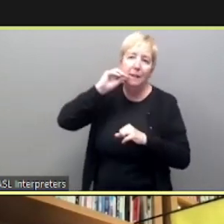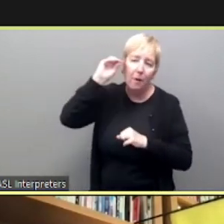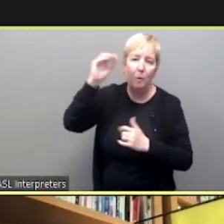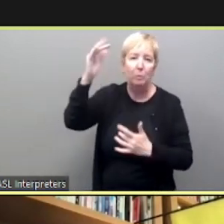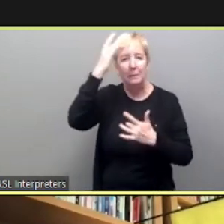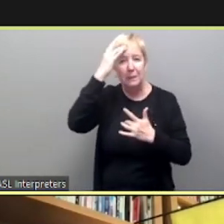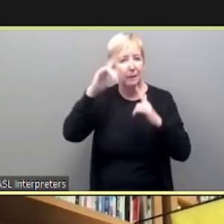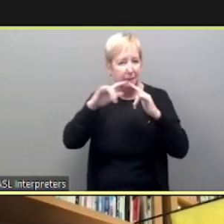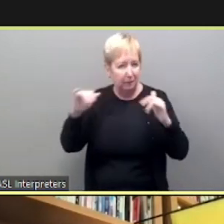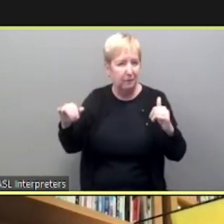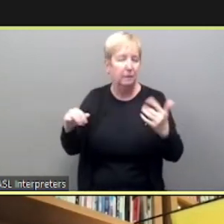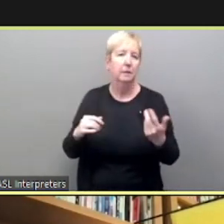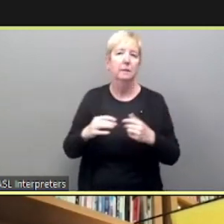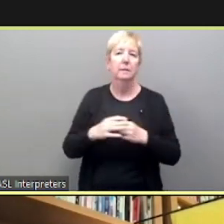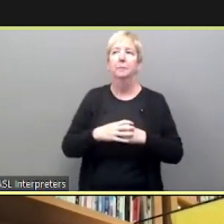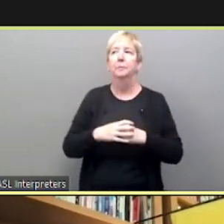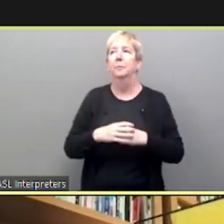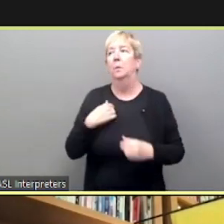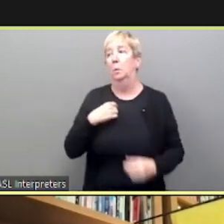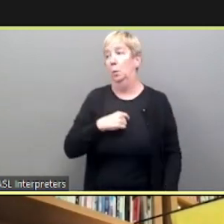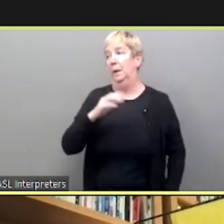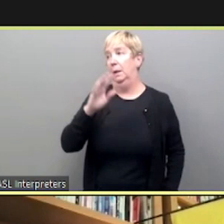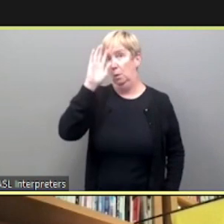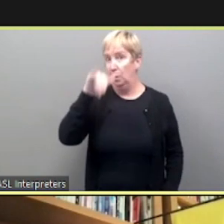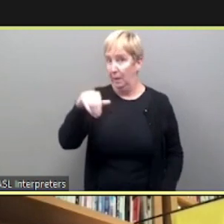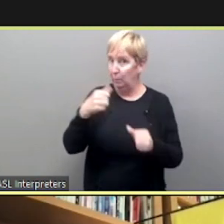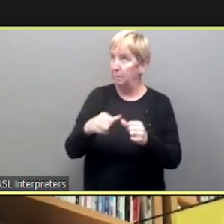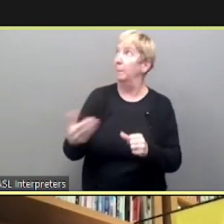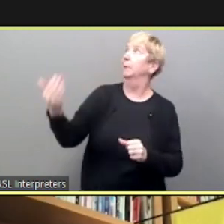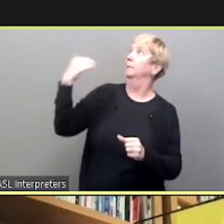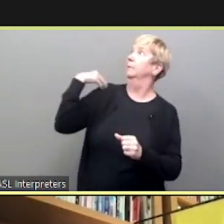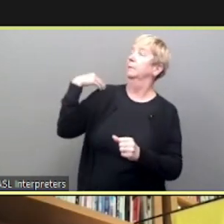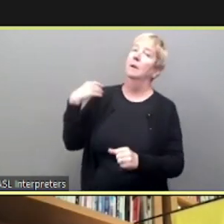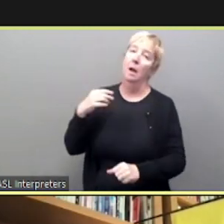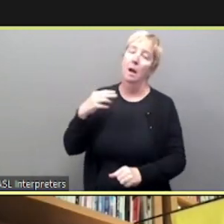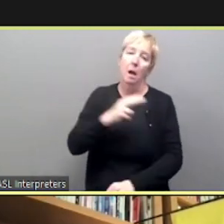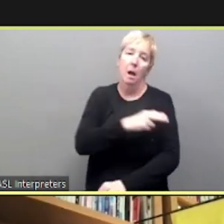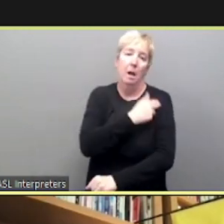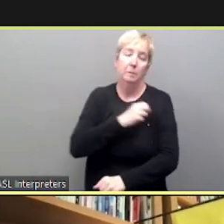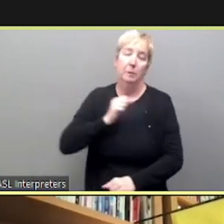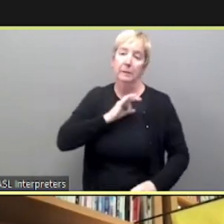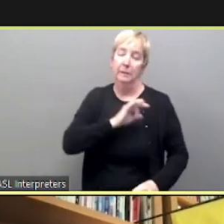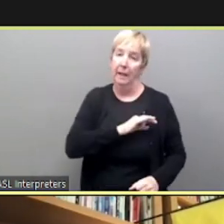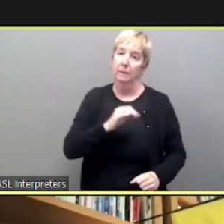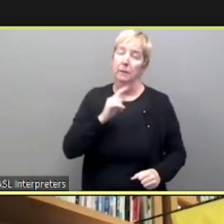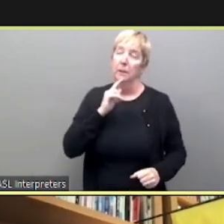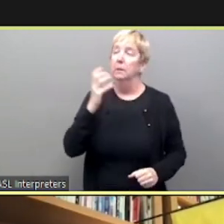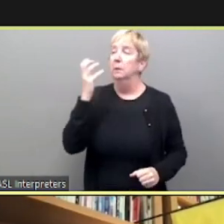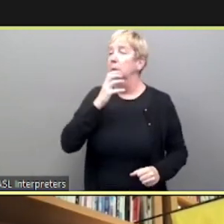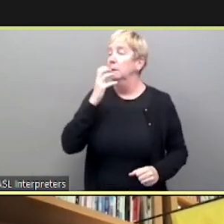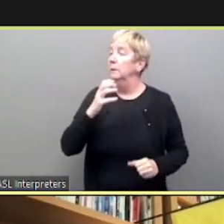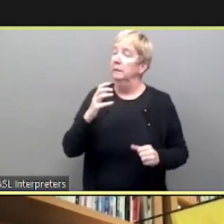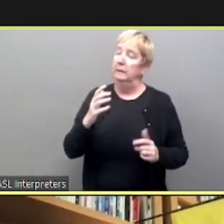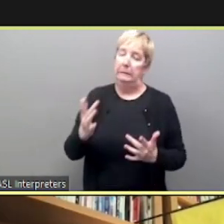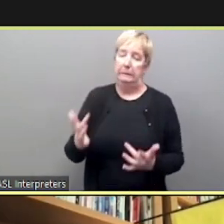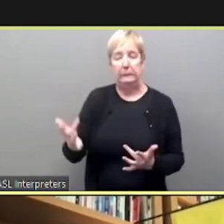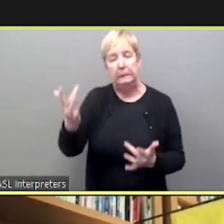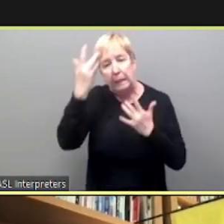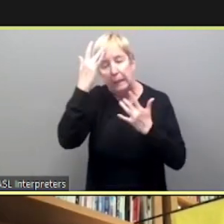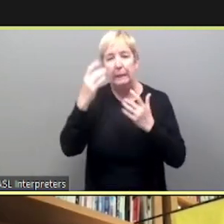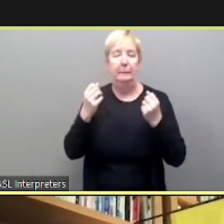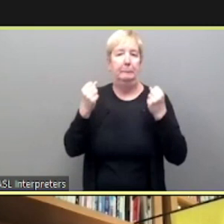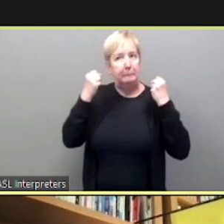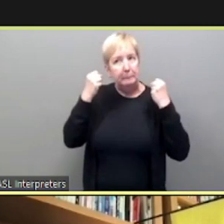COVID infections. We all know from early in the pandemic that healthcare workers have some of the highest infection rates of